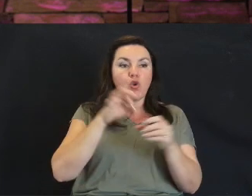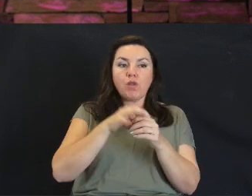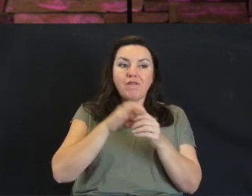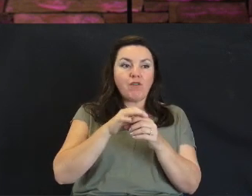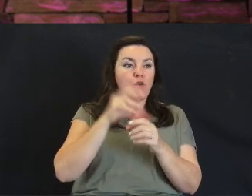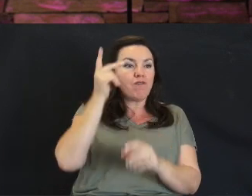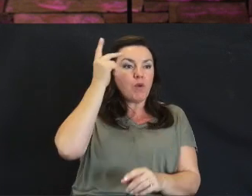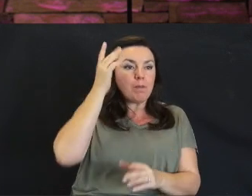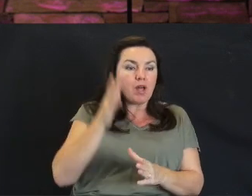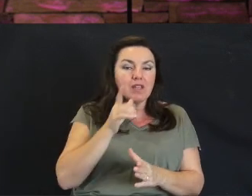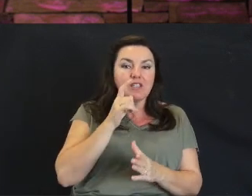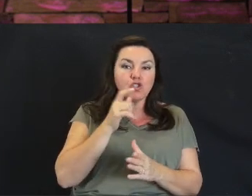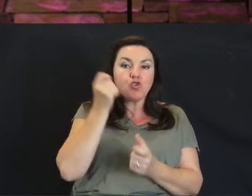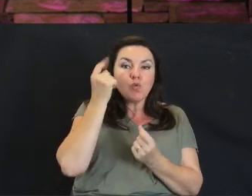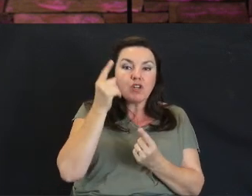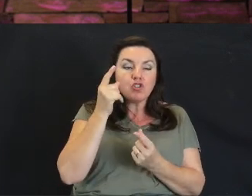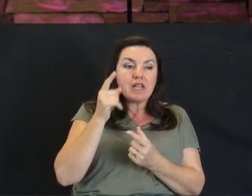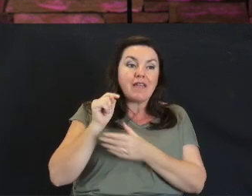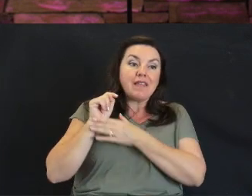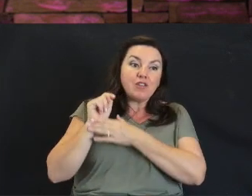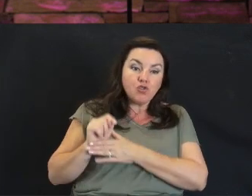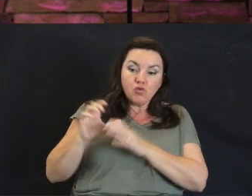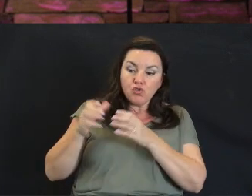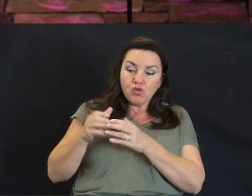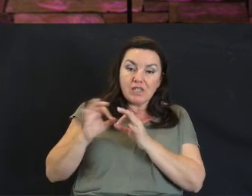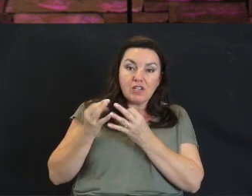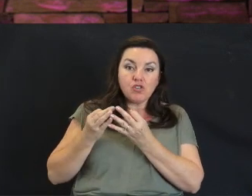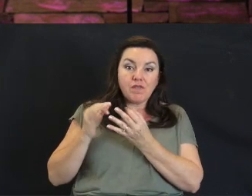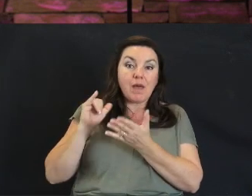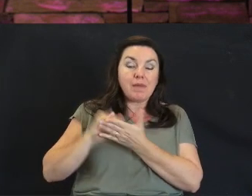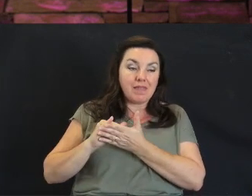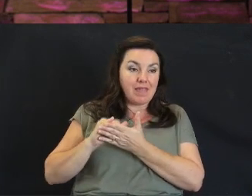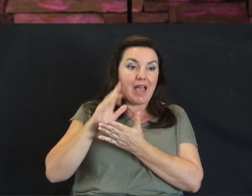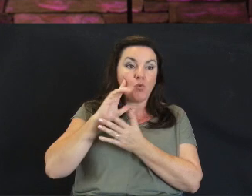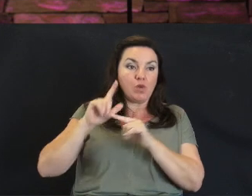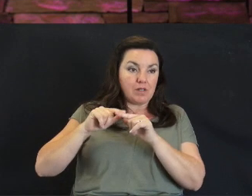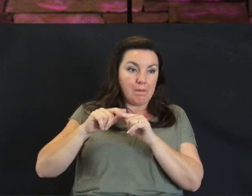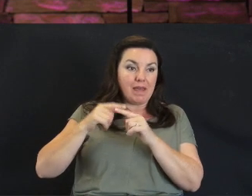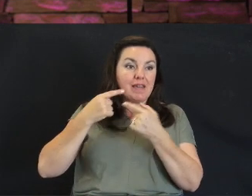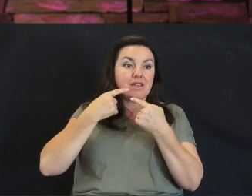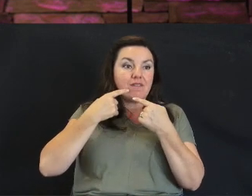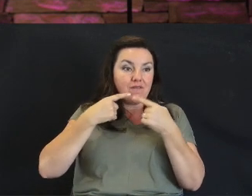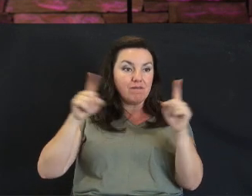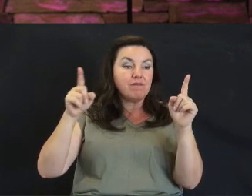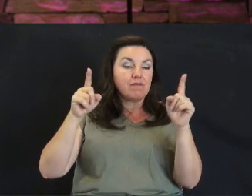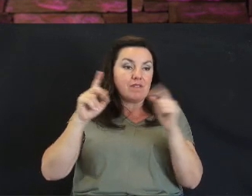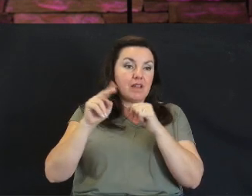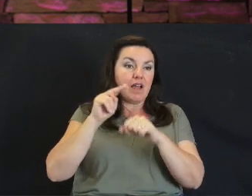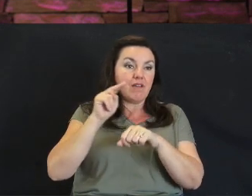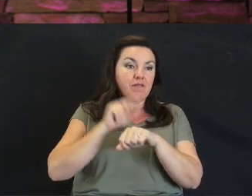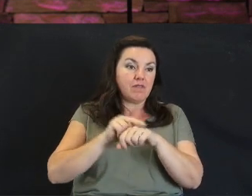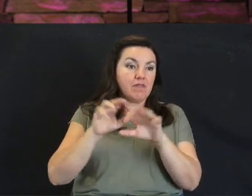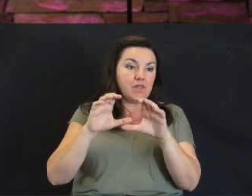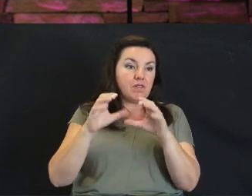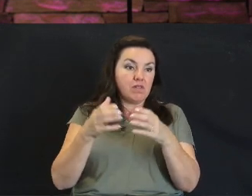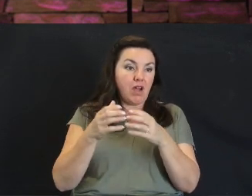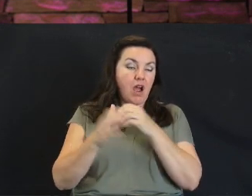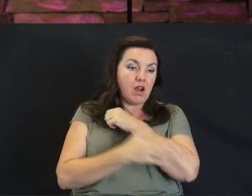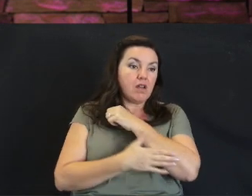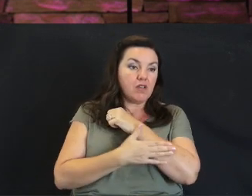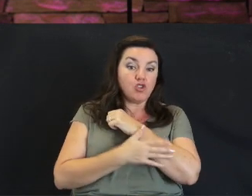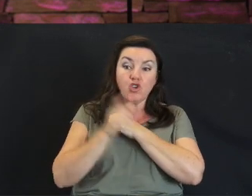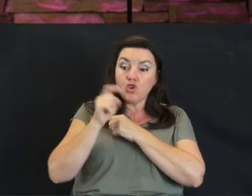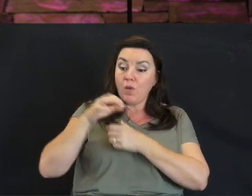understand That it is the traditional nuclear family That will be the future Of this country You have to vote With your values